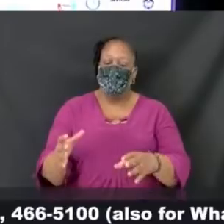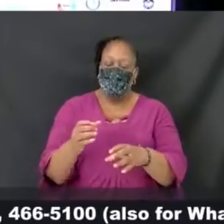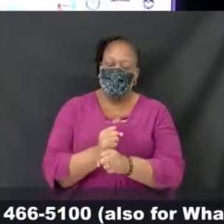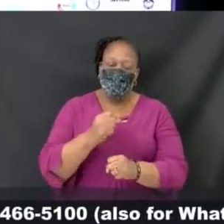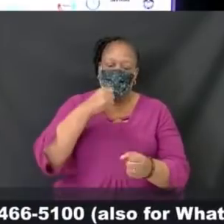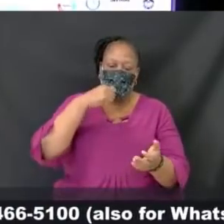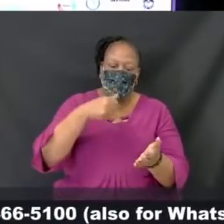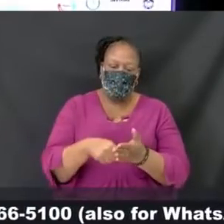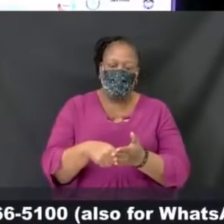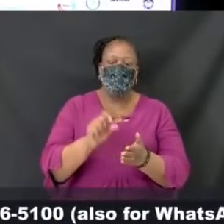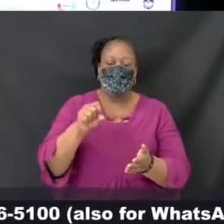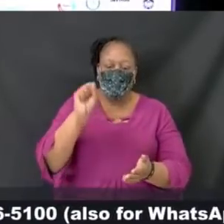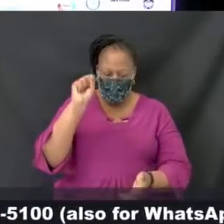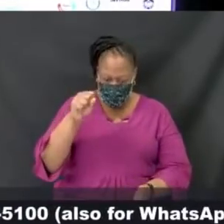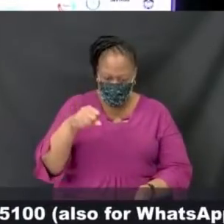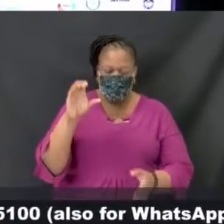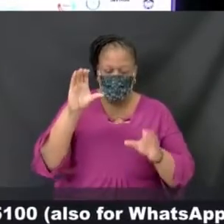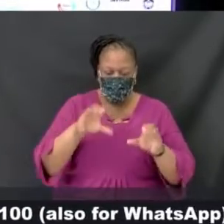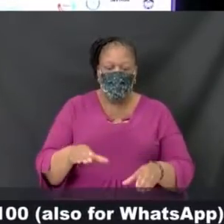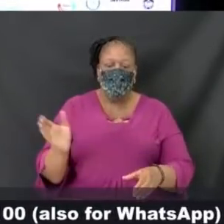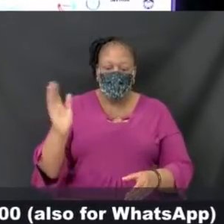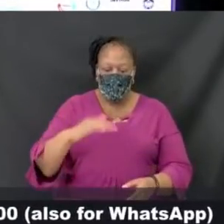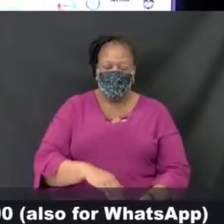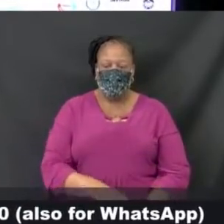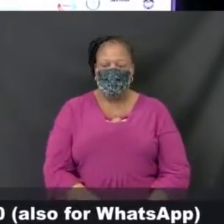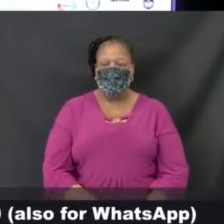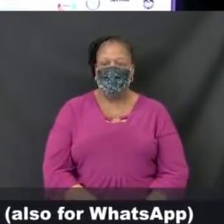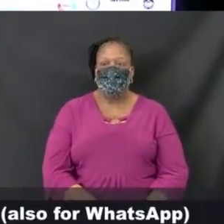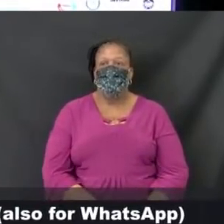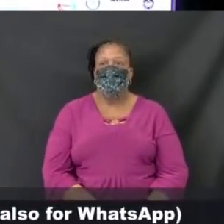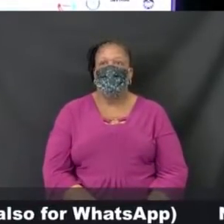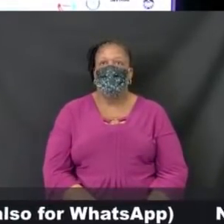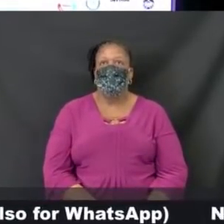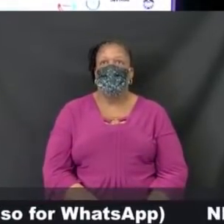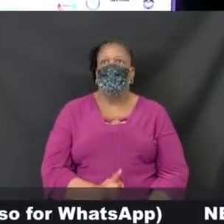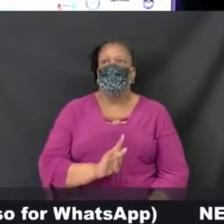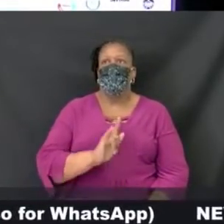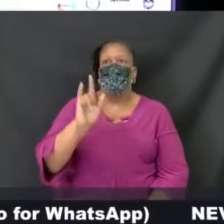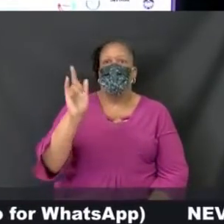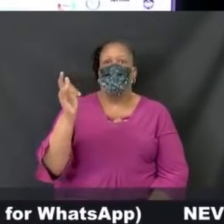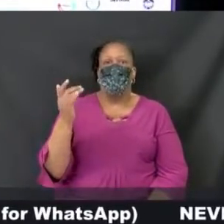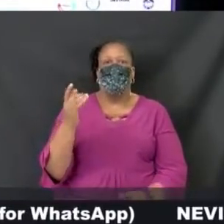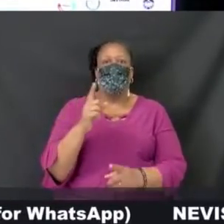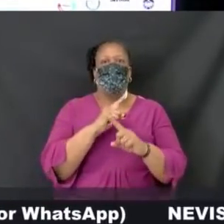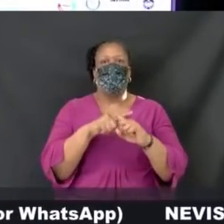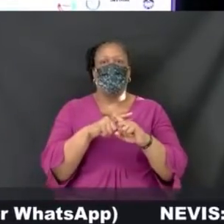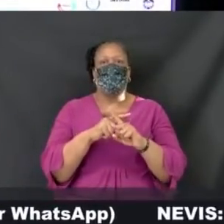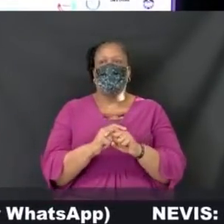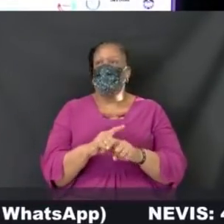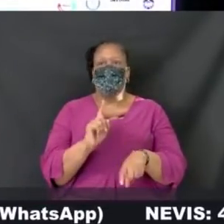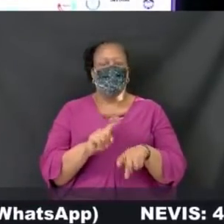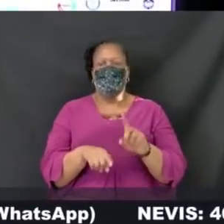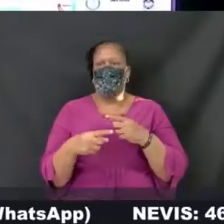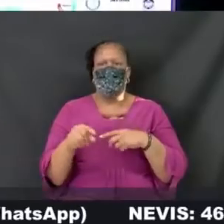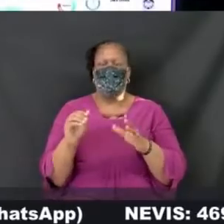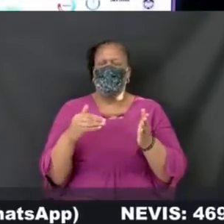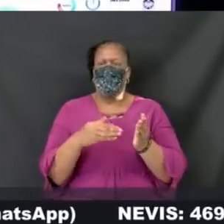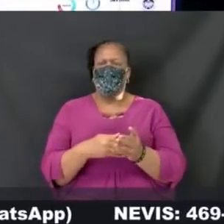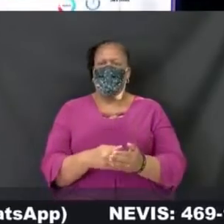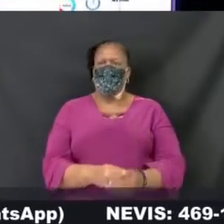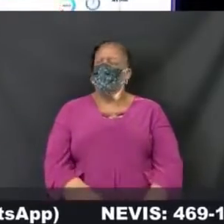letter. Your flight is cancelled or changed. What do you do? So if that